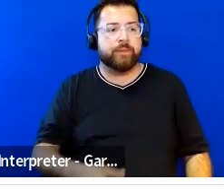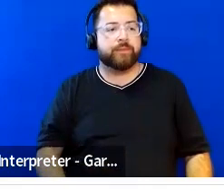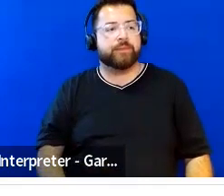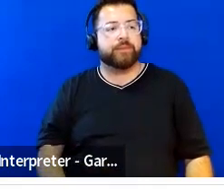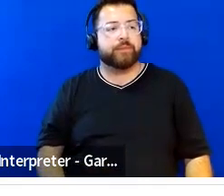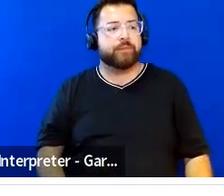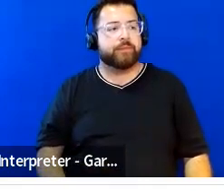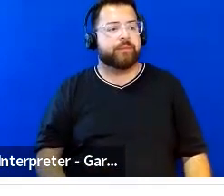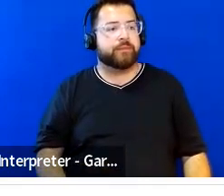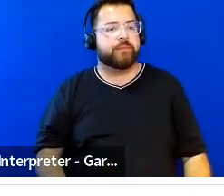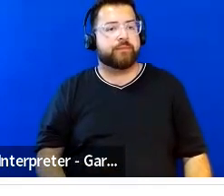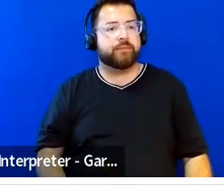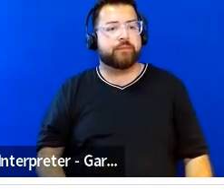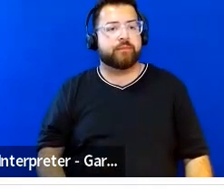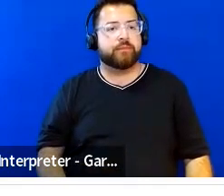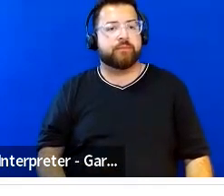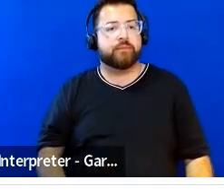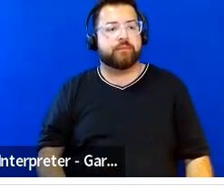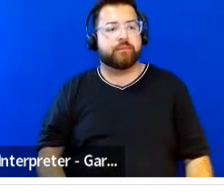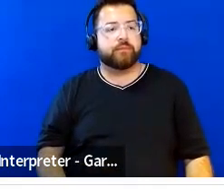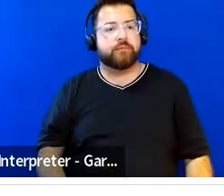The discipline leads